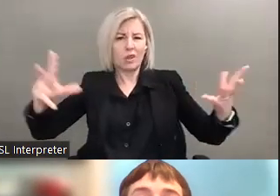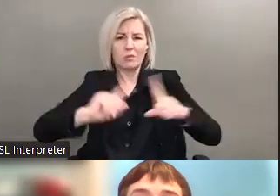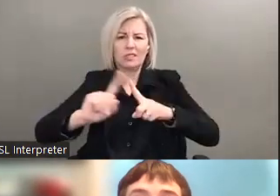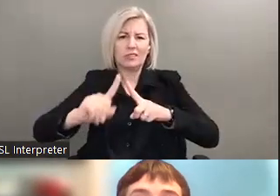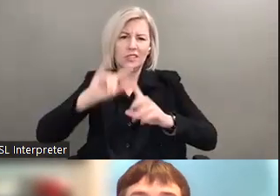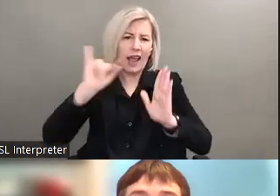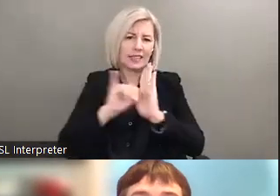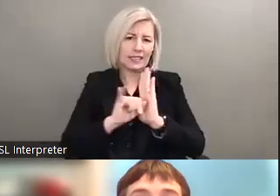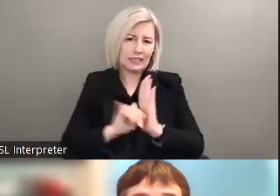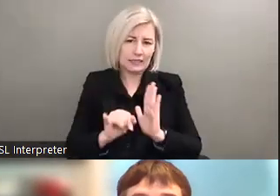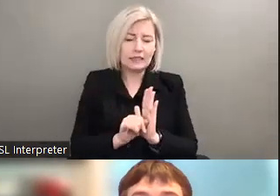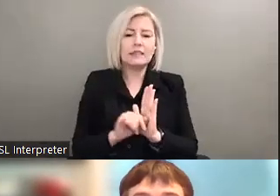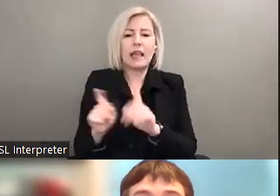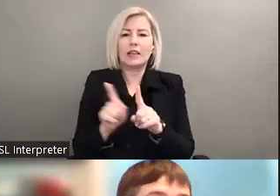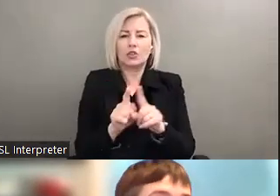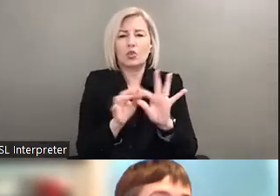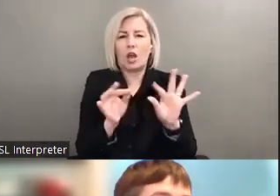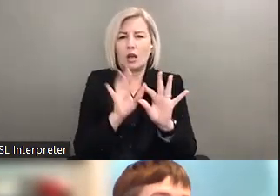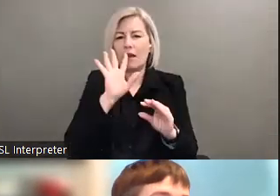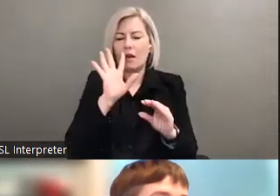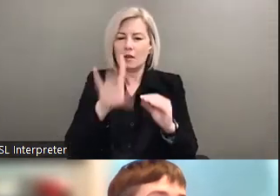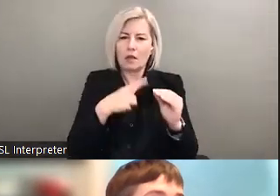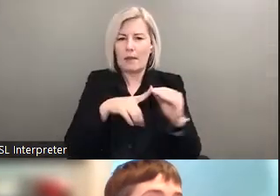you talk about access for your project.